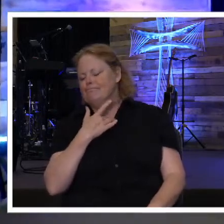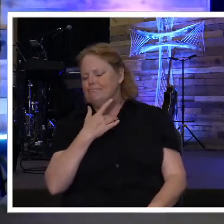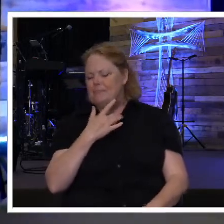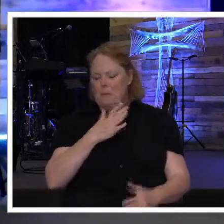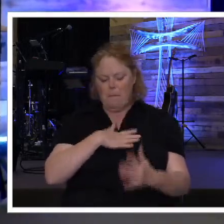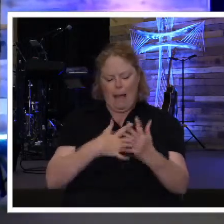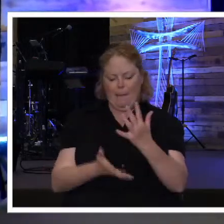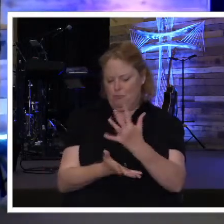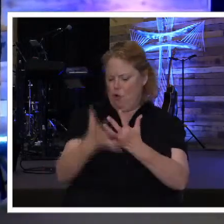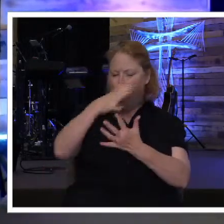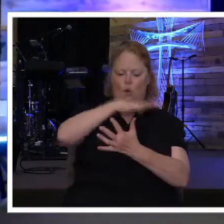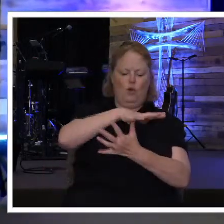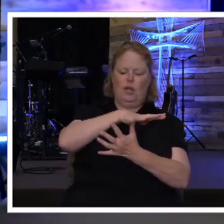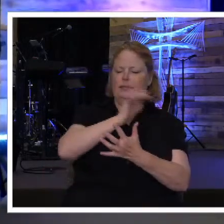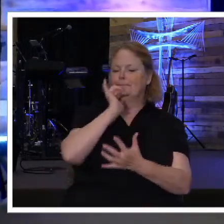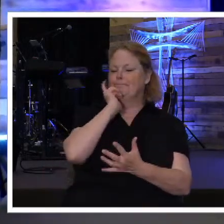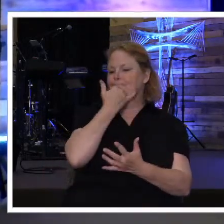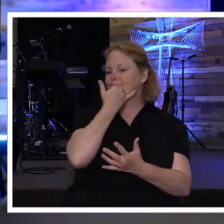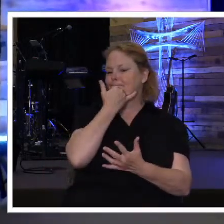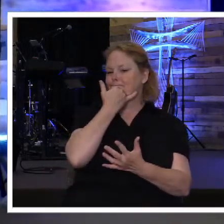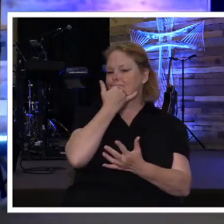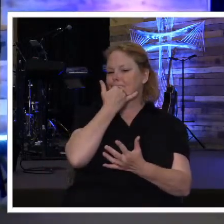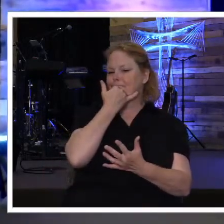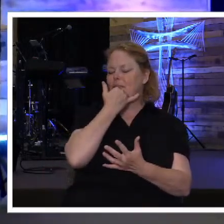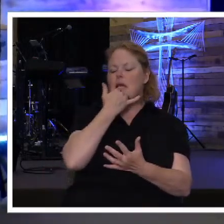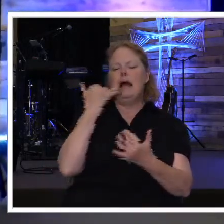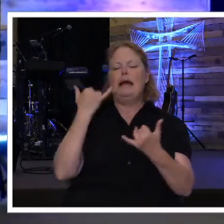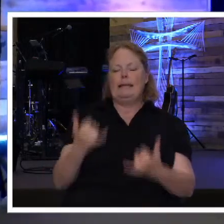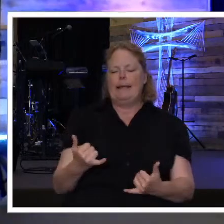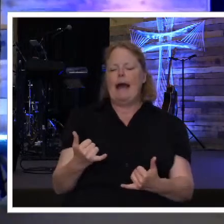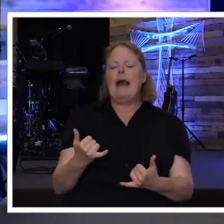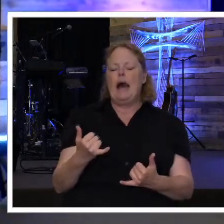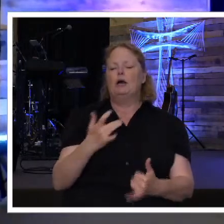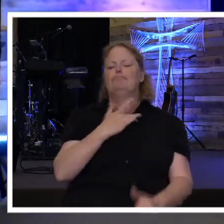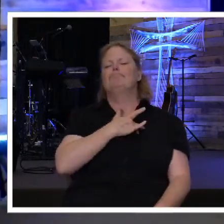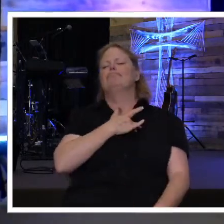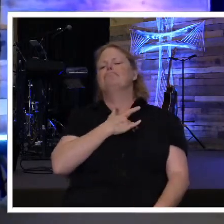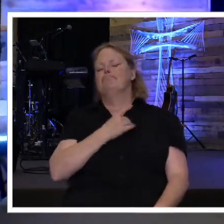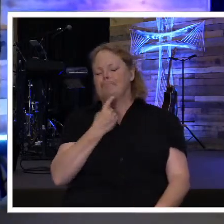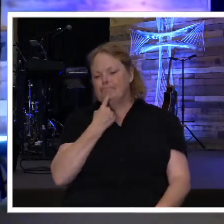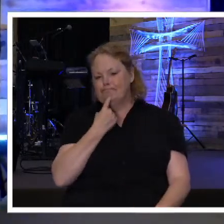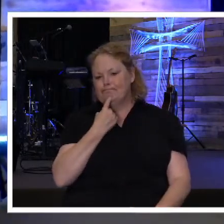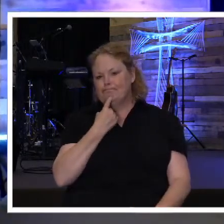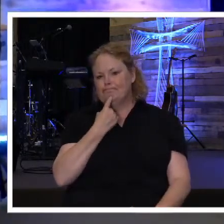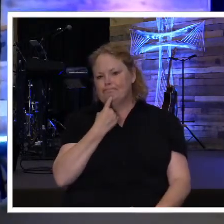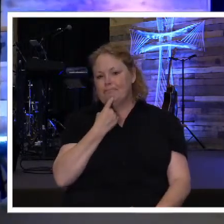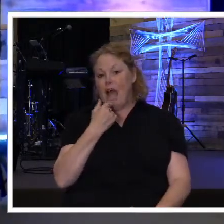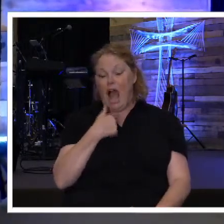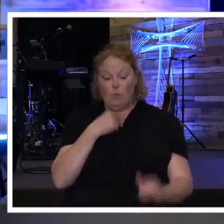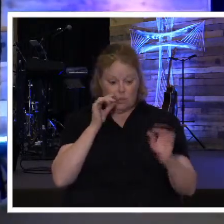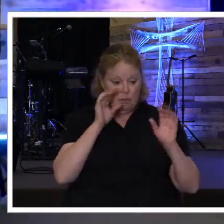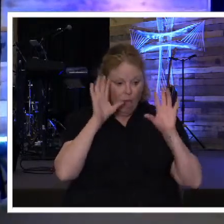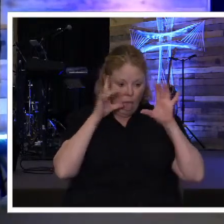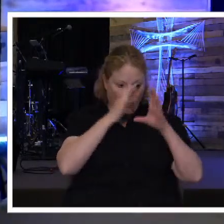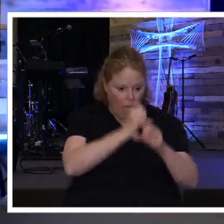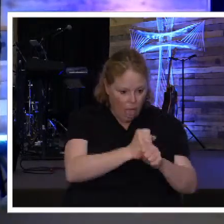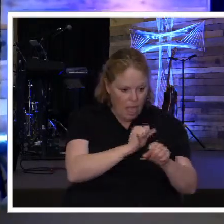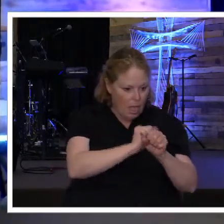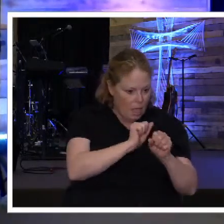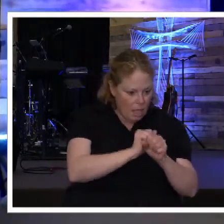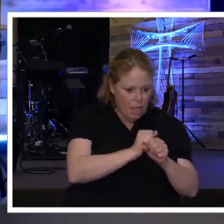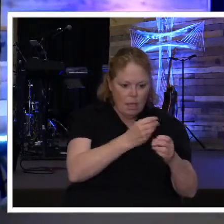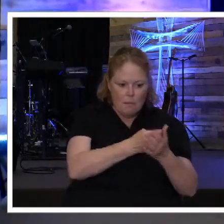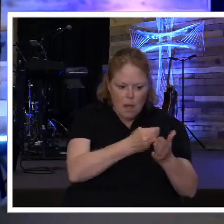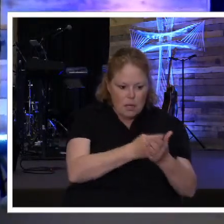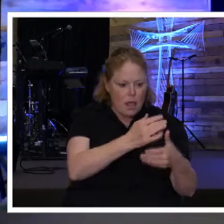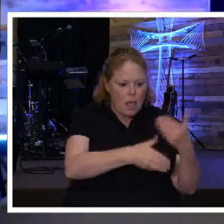wrong things and were suffering the consequences in their last days because they had been distracted and never developed